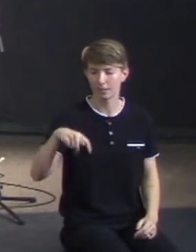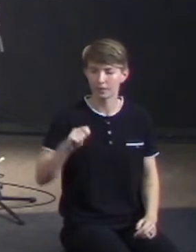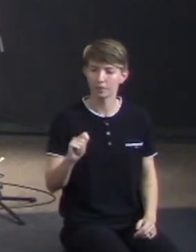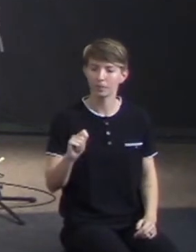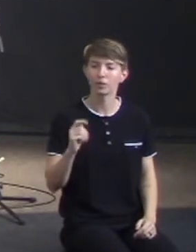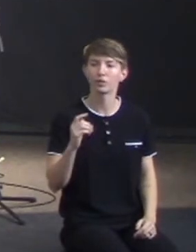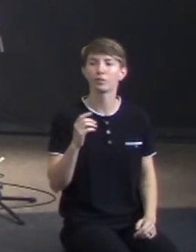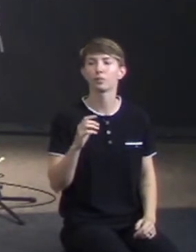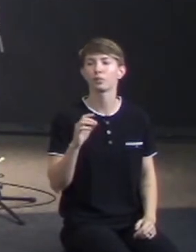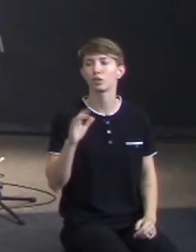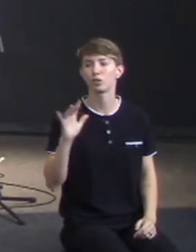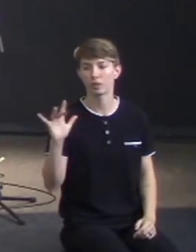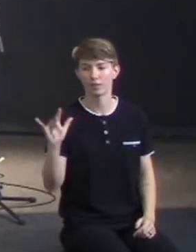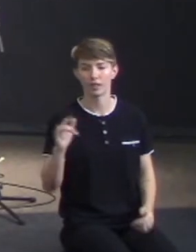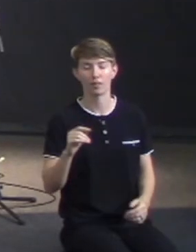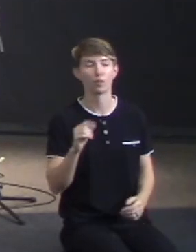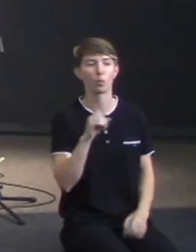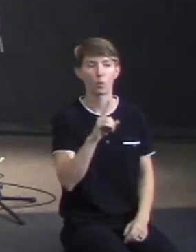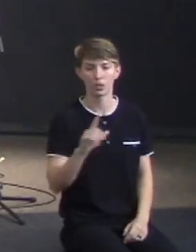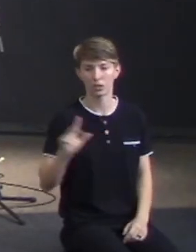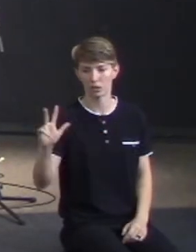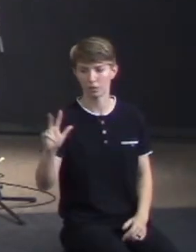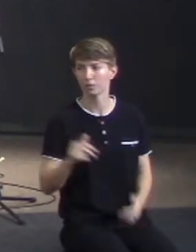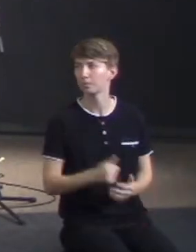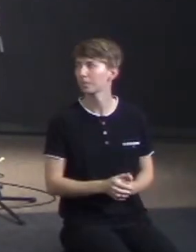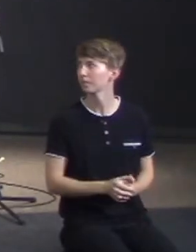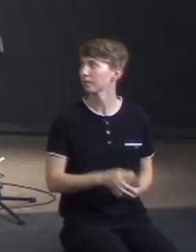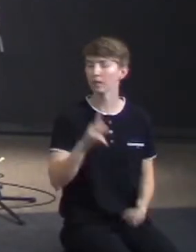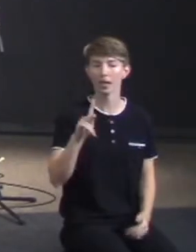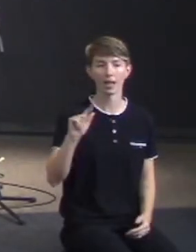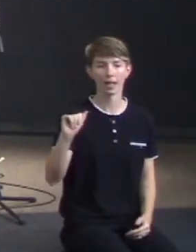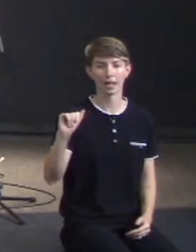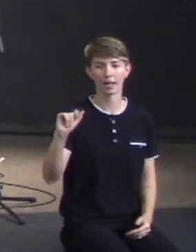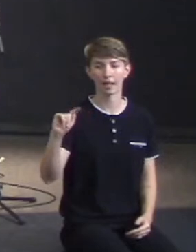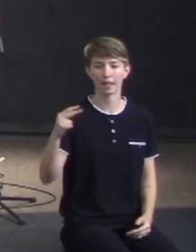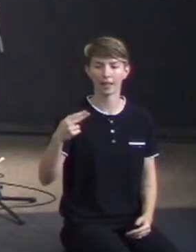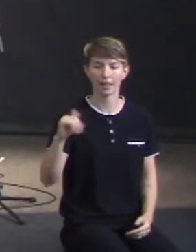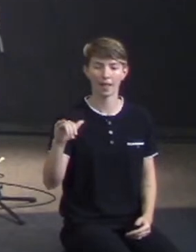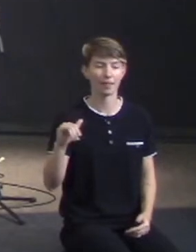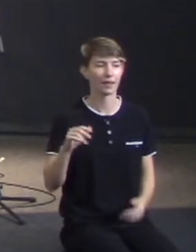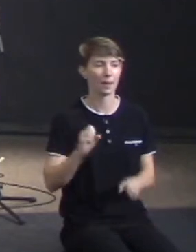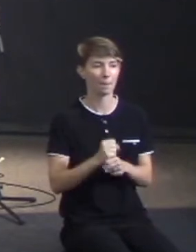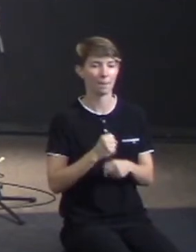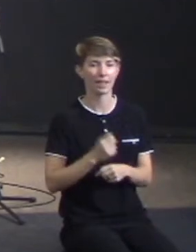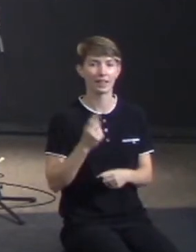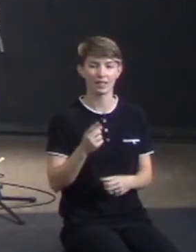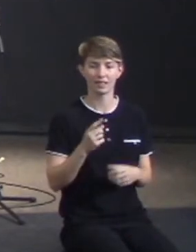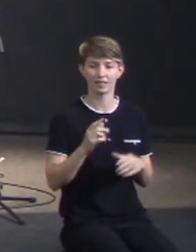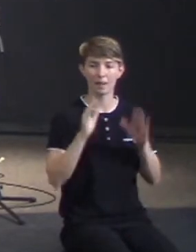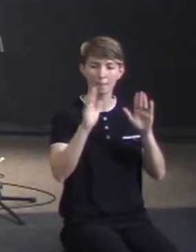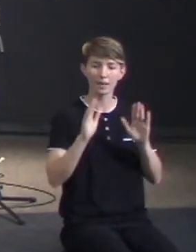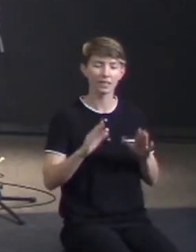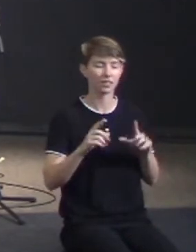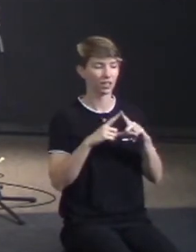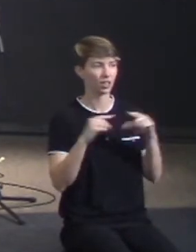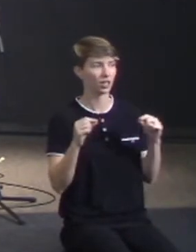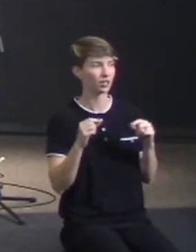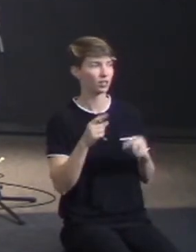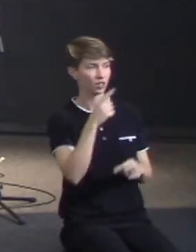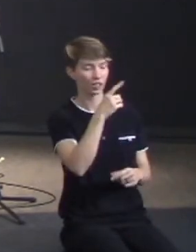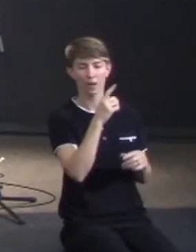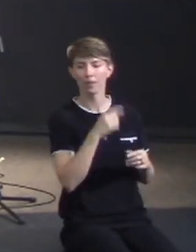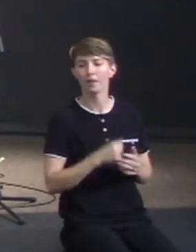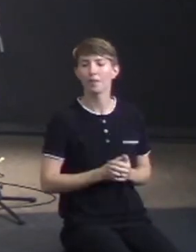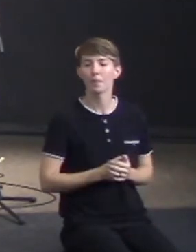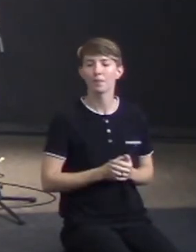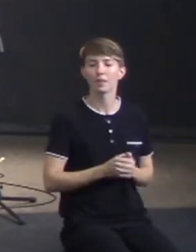Kathy, she is so amazing, made these awesome little cards that are going to be out in the foyer for you to pick up. There is a QR